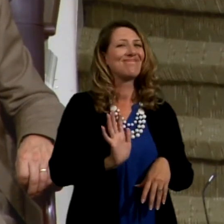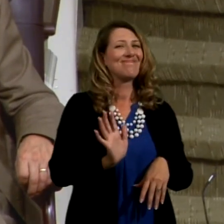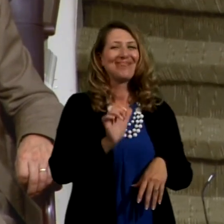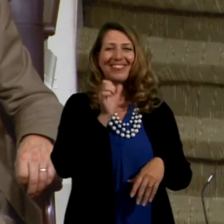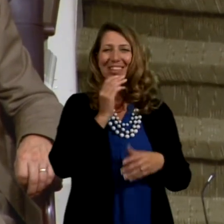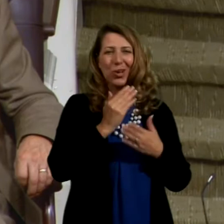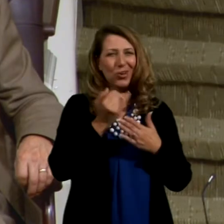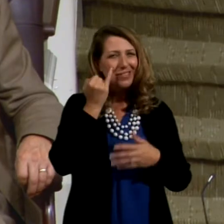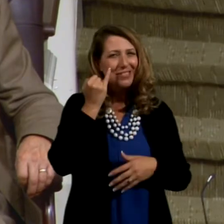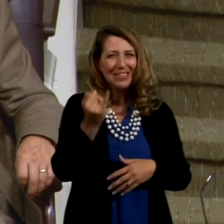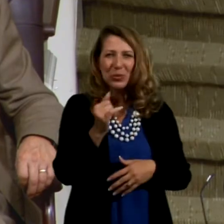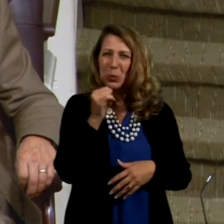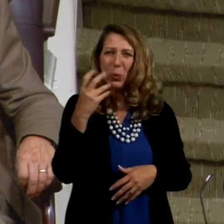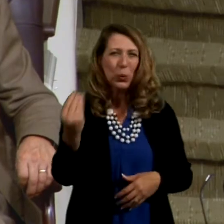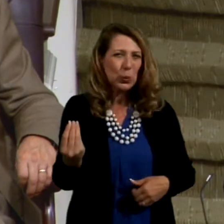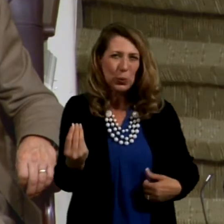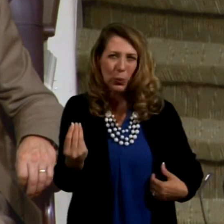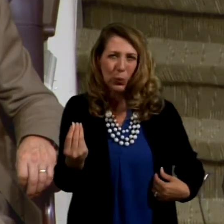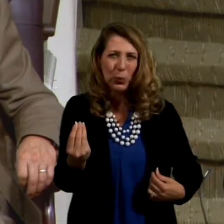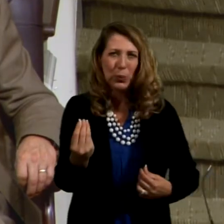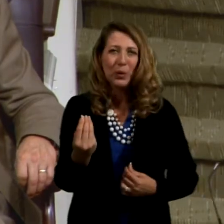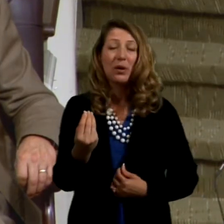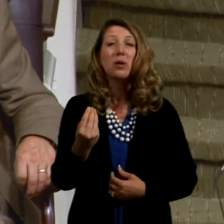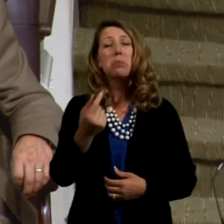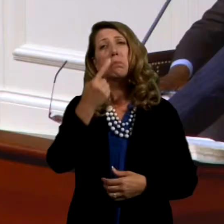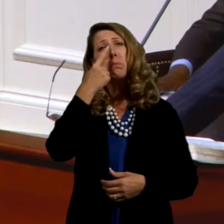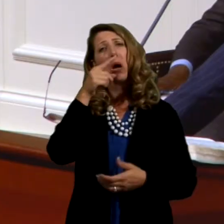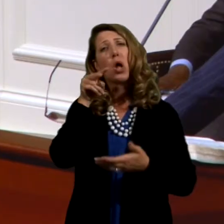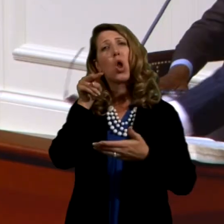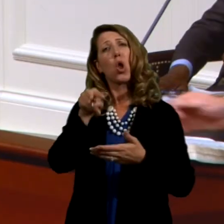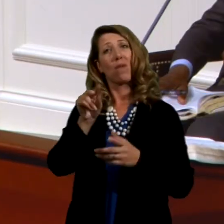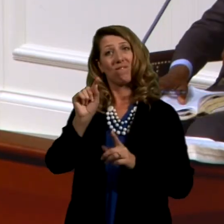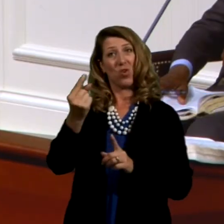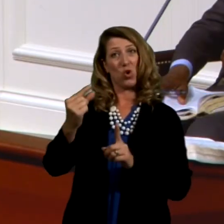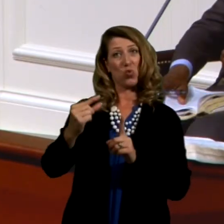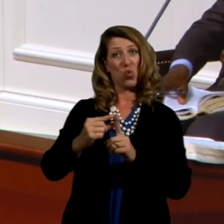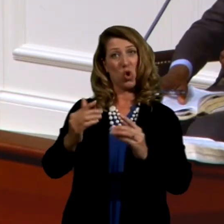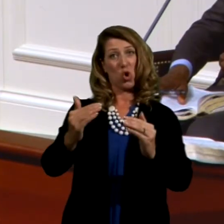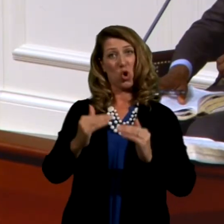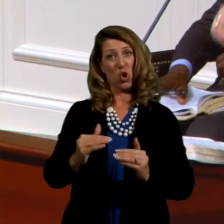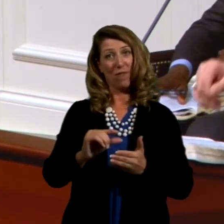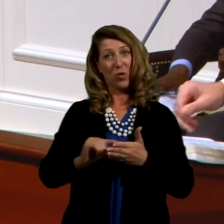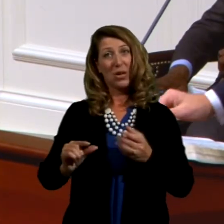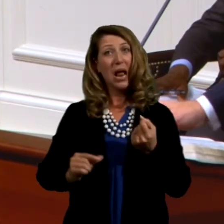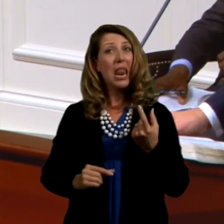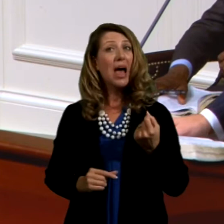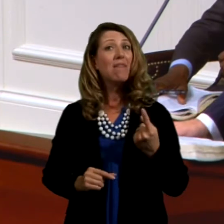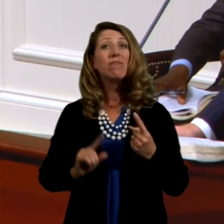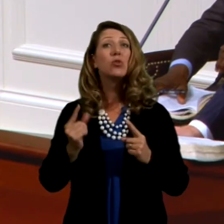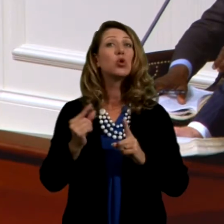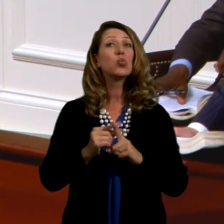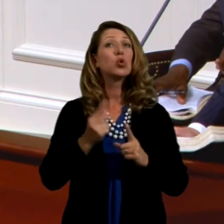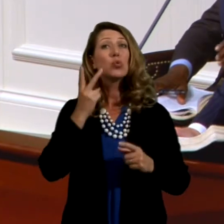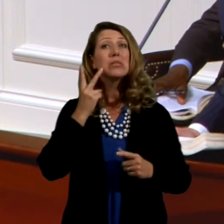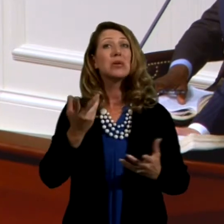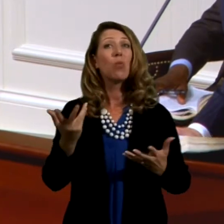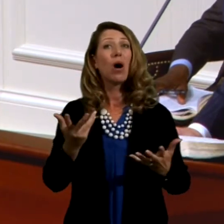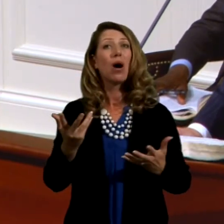good idea. Let's not go. However, would you look at the first word of the next verse, verse number 11. What's the first word you see